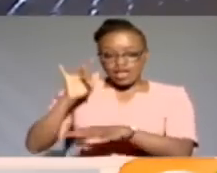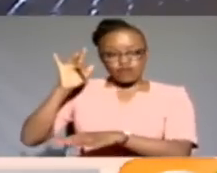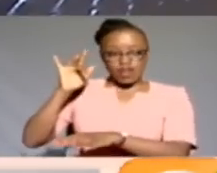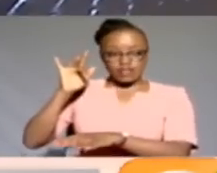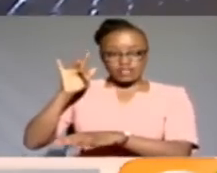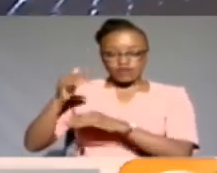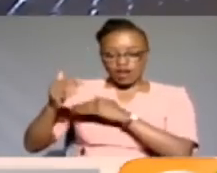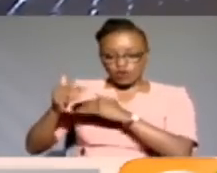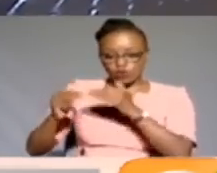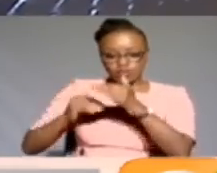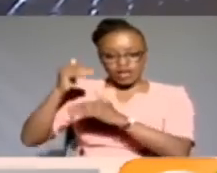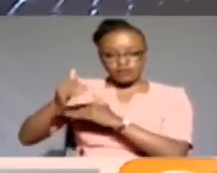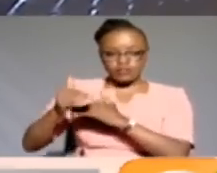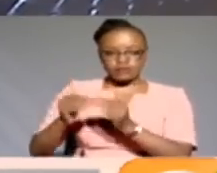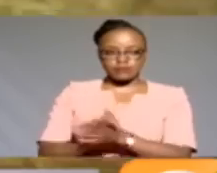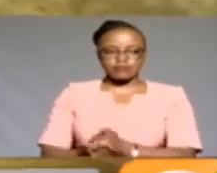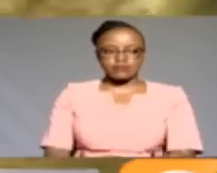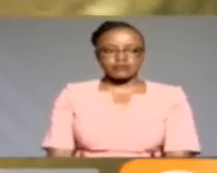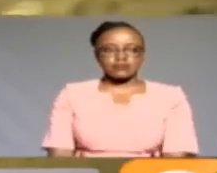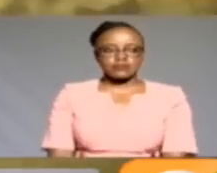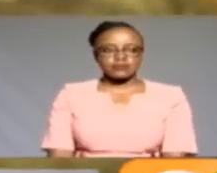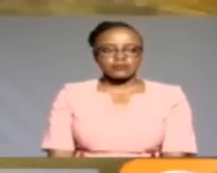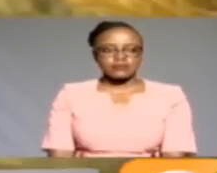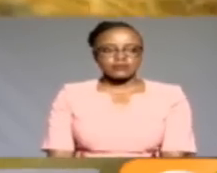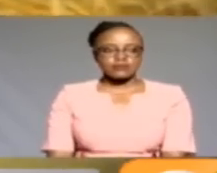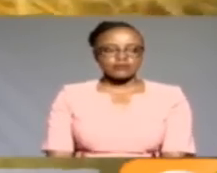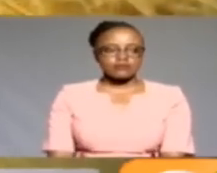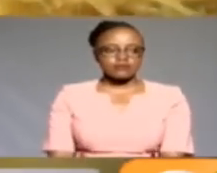coming close after.